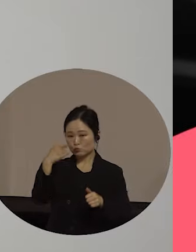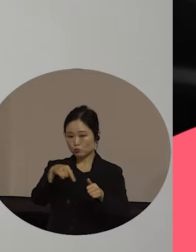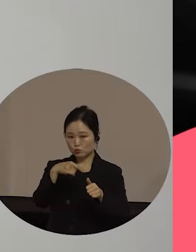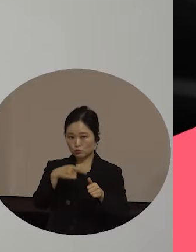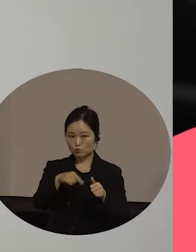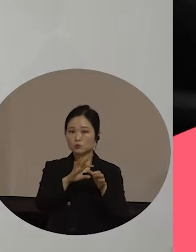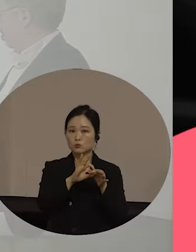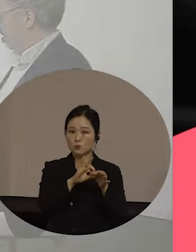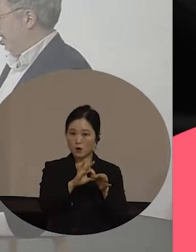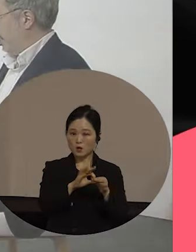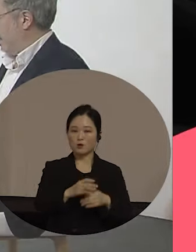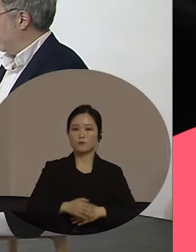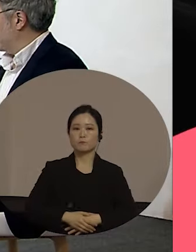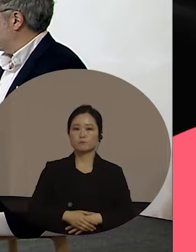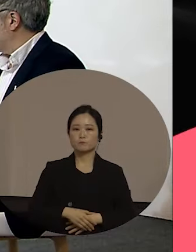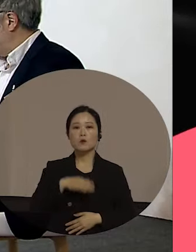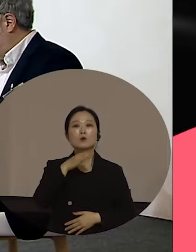and adults.